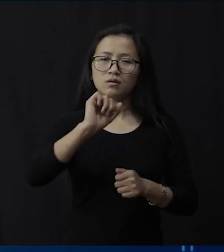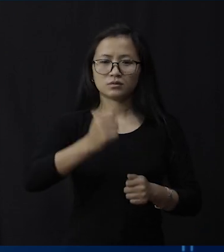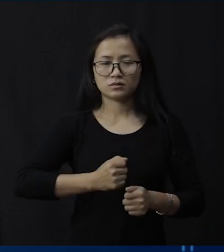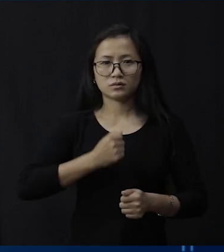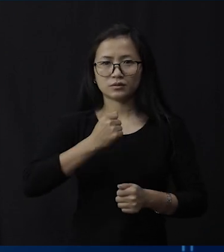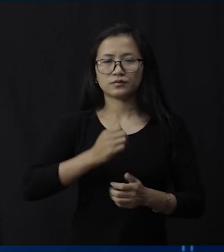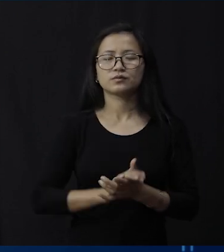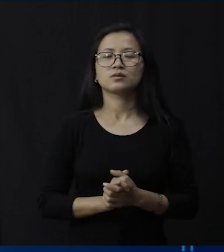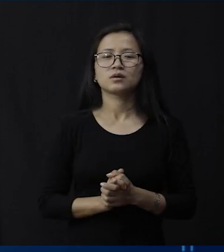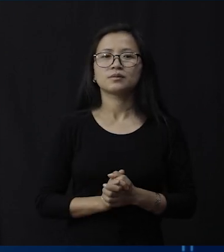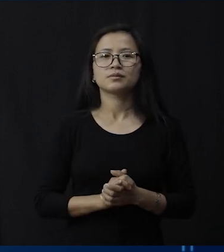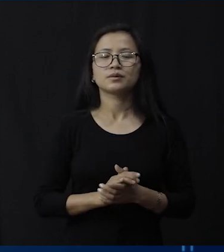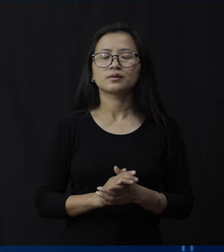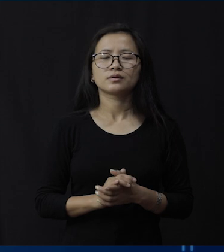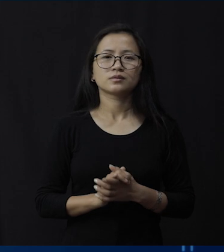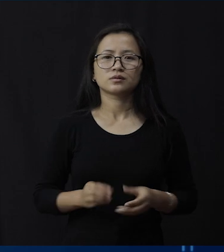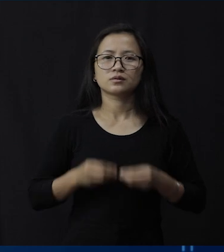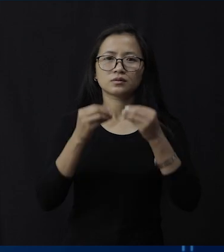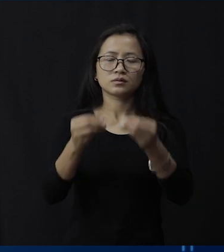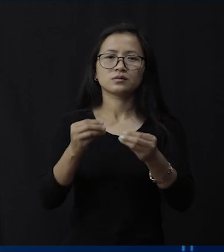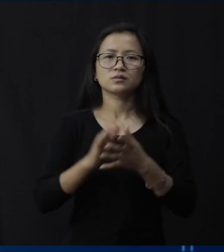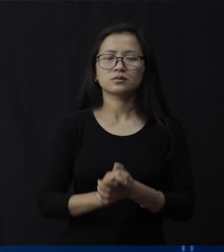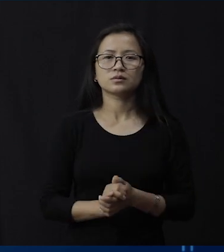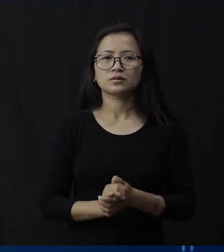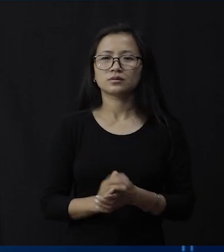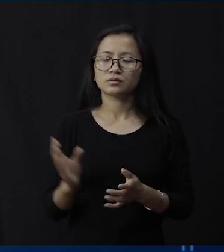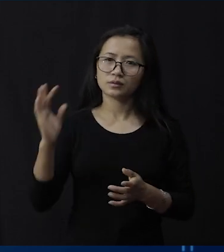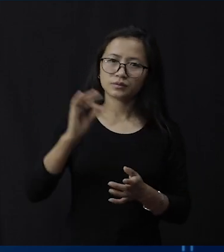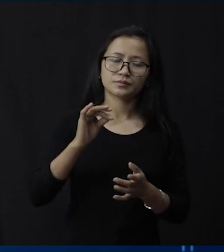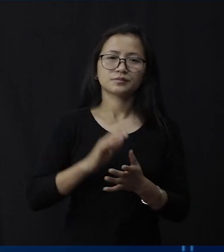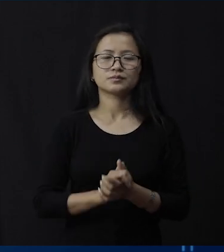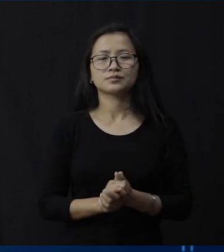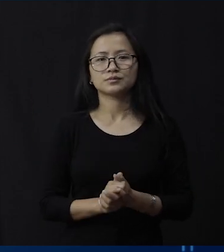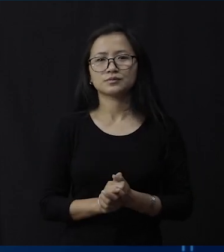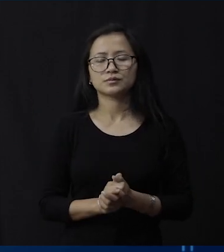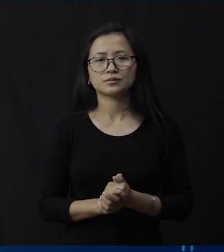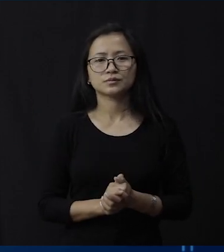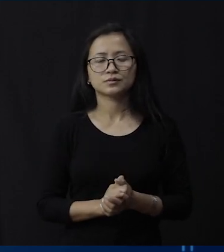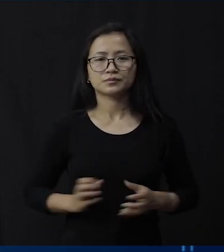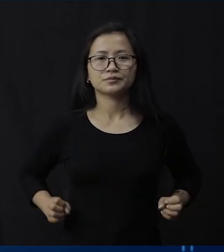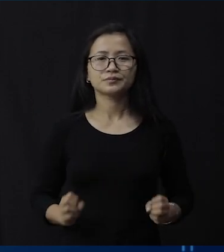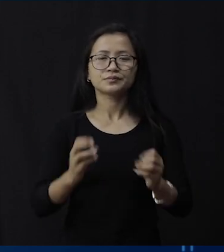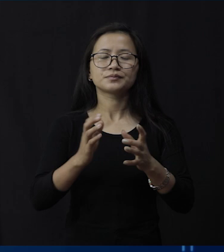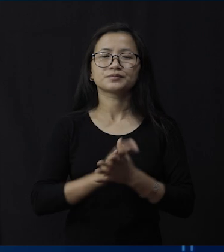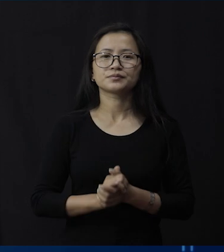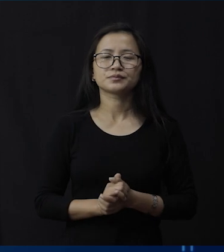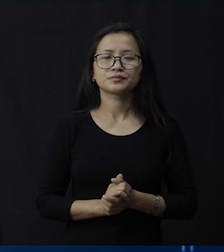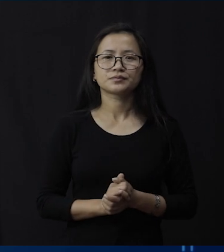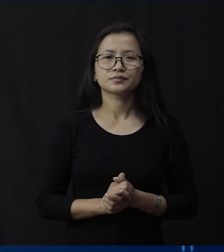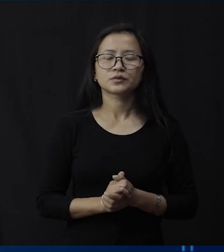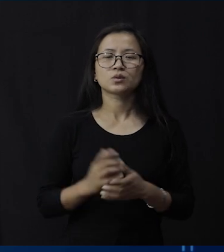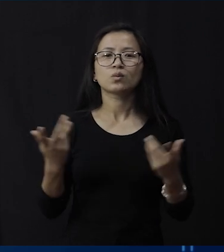yourself. Meanwhile, let me give you a recap. Okay, let me begin from the